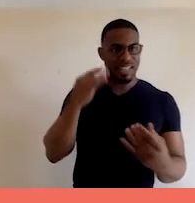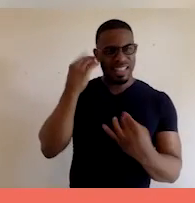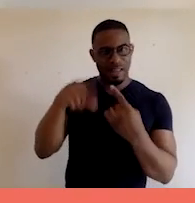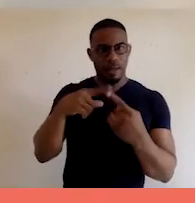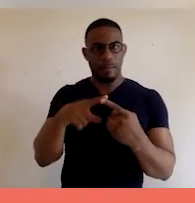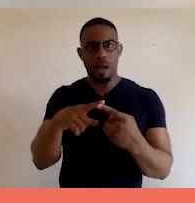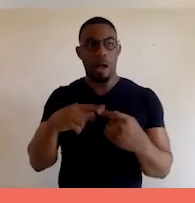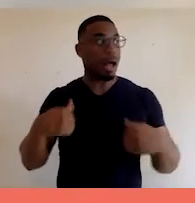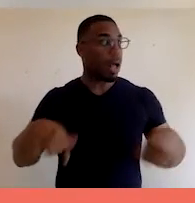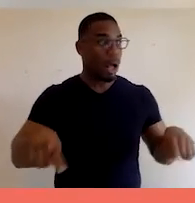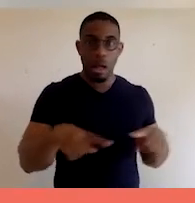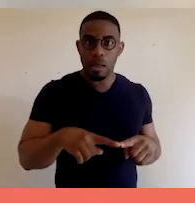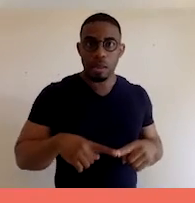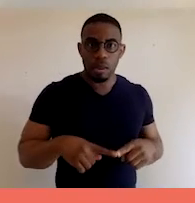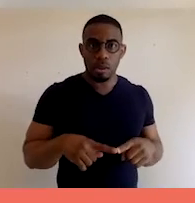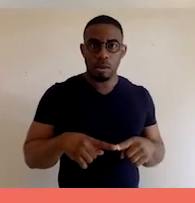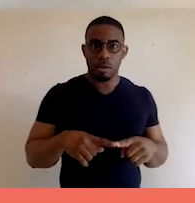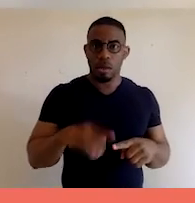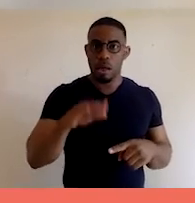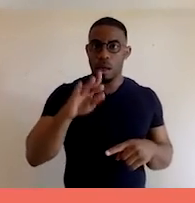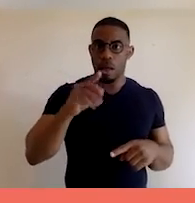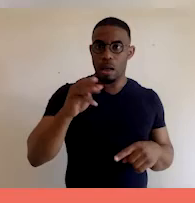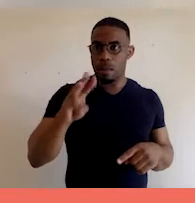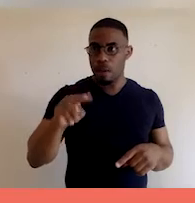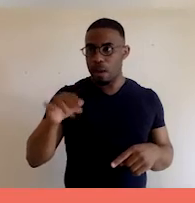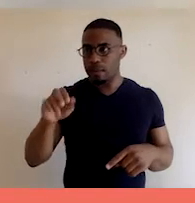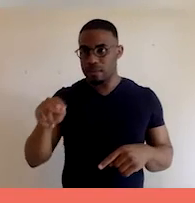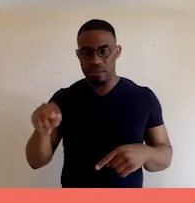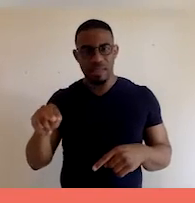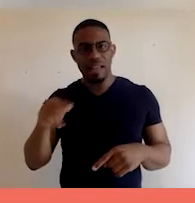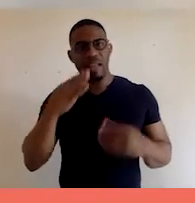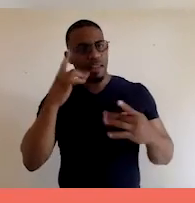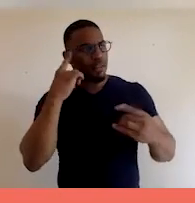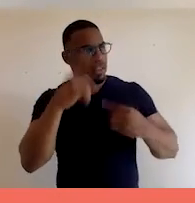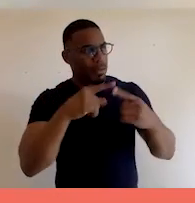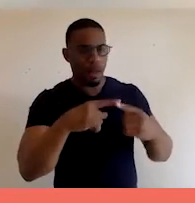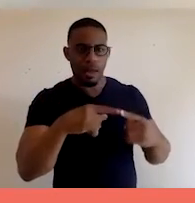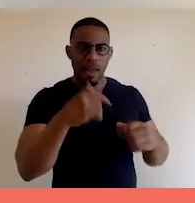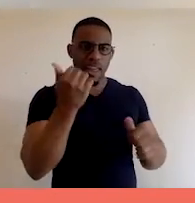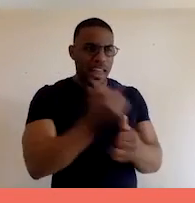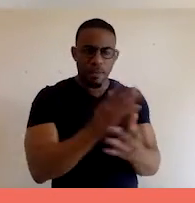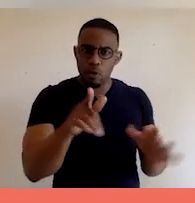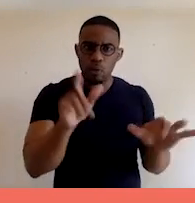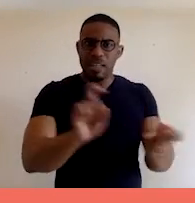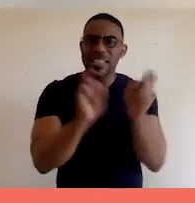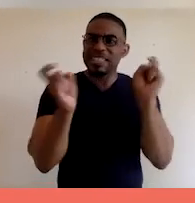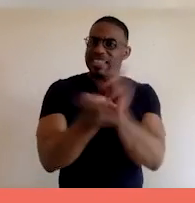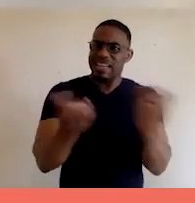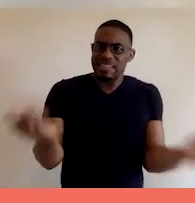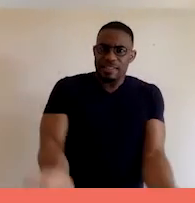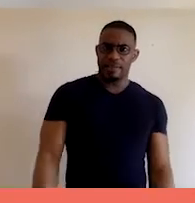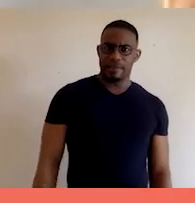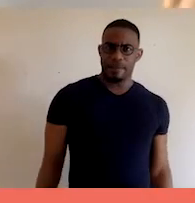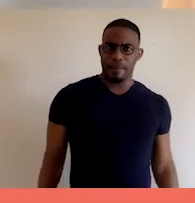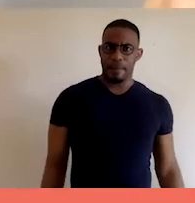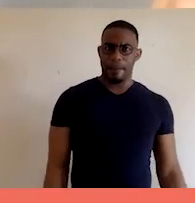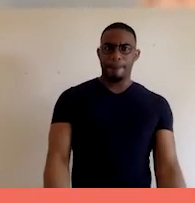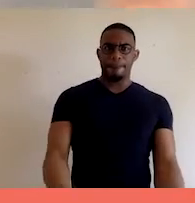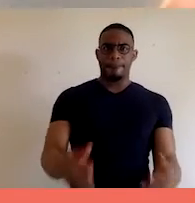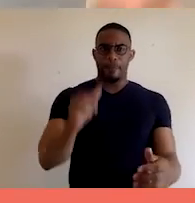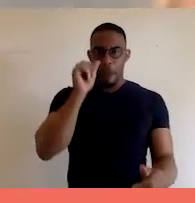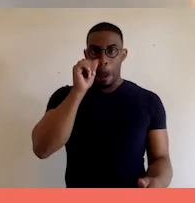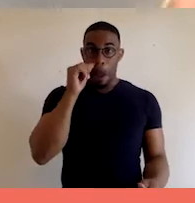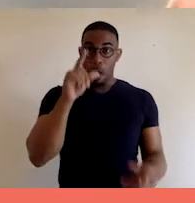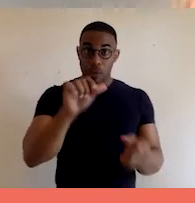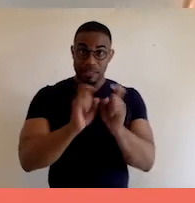thinking about us, Botham Jean. Thank you for thinking about everything that you can change here.